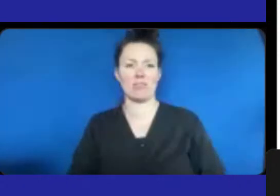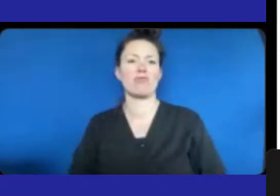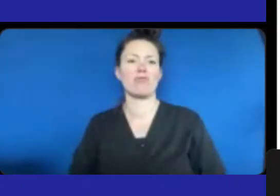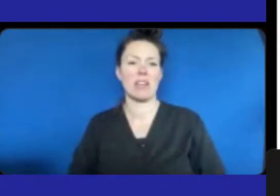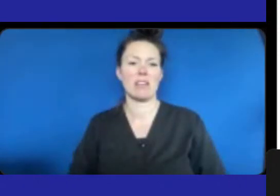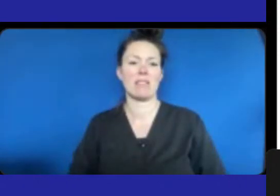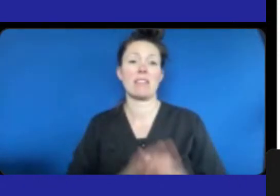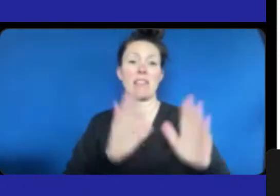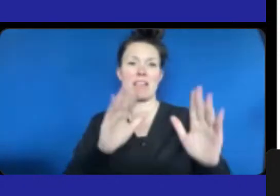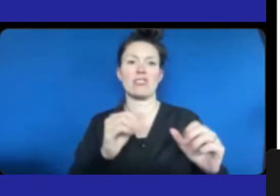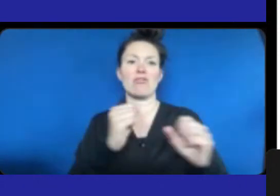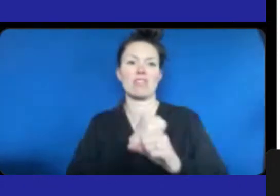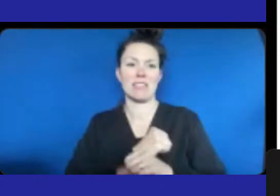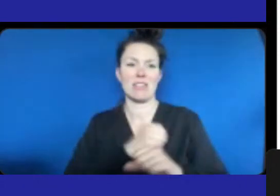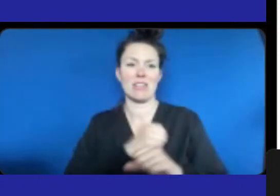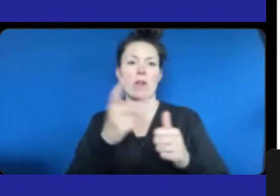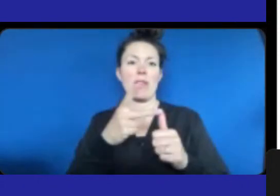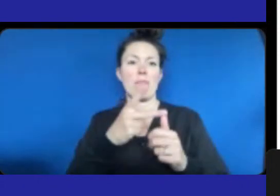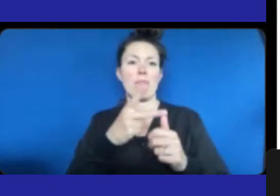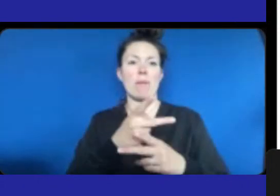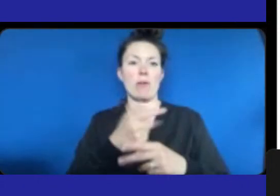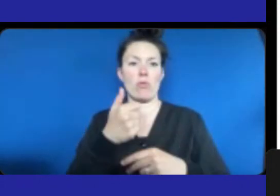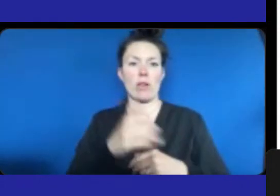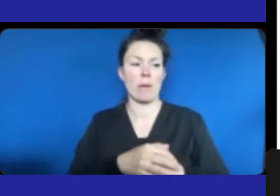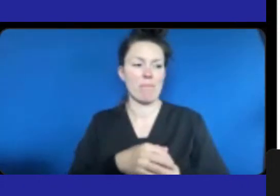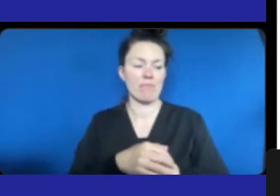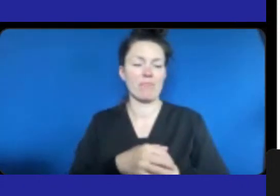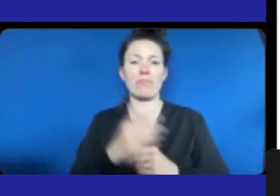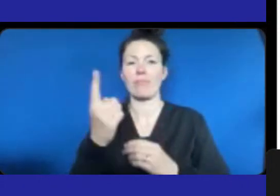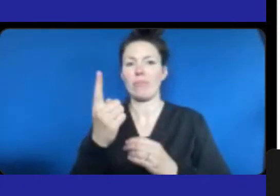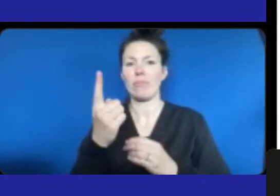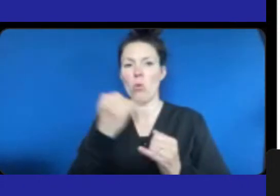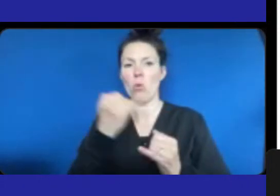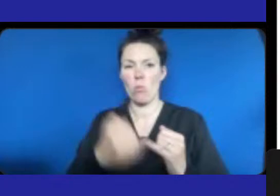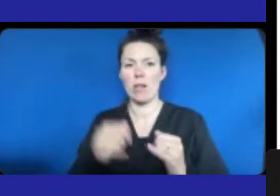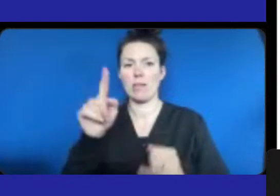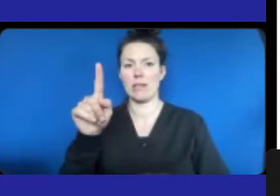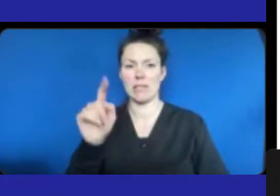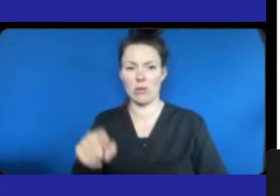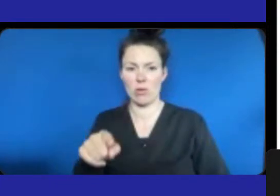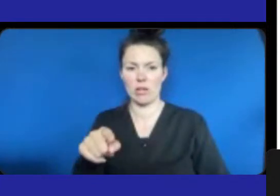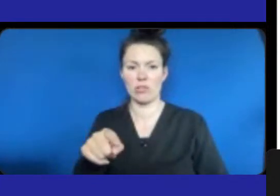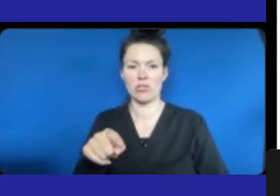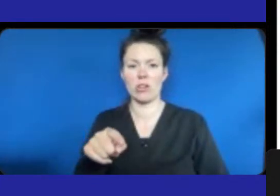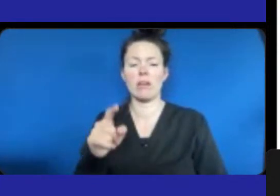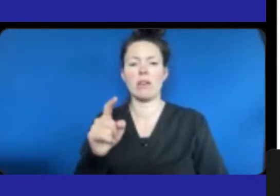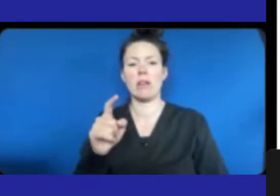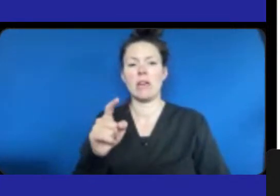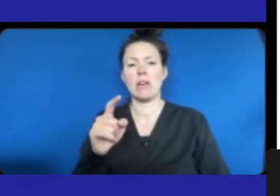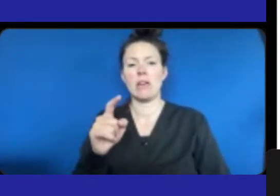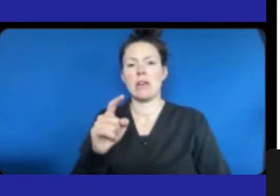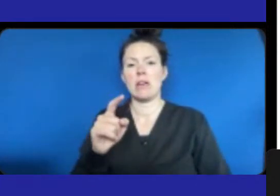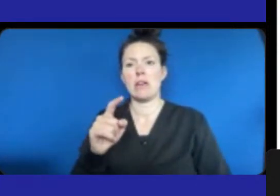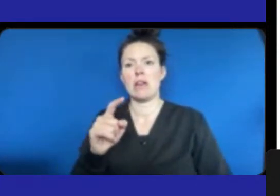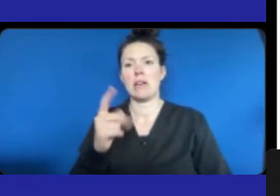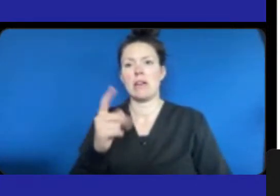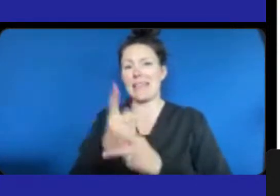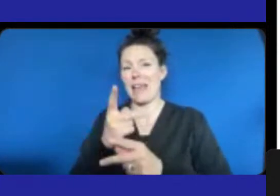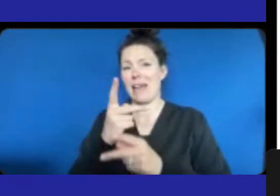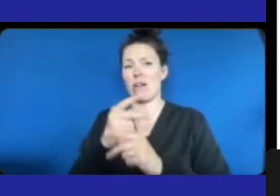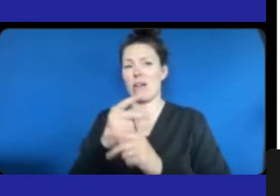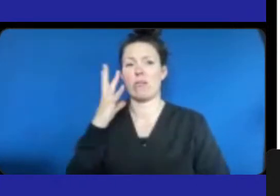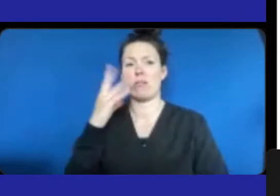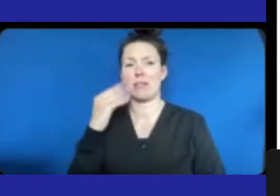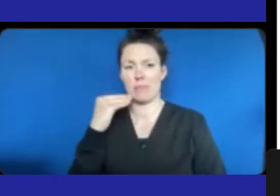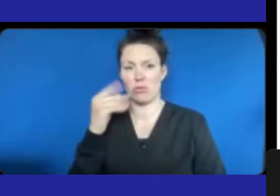A great statistic about the primary care patients. One last question was on, I guess, care